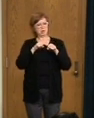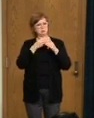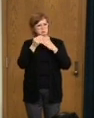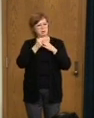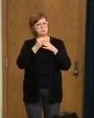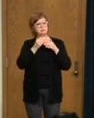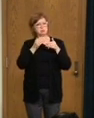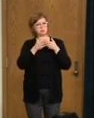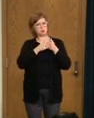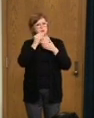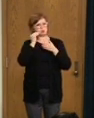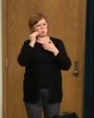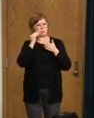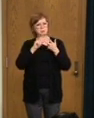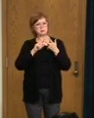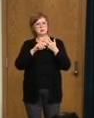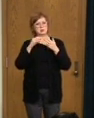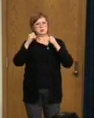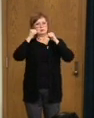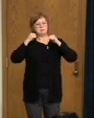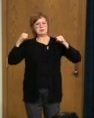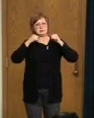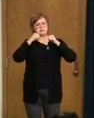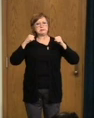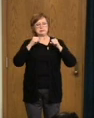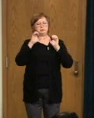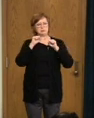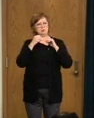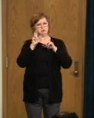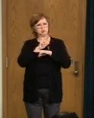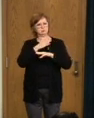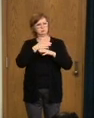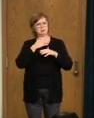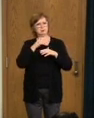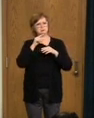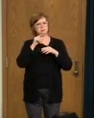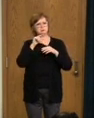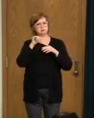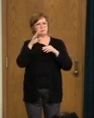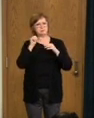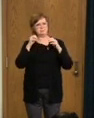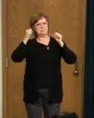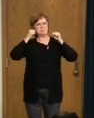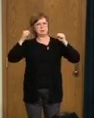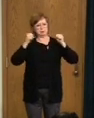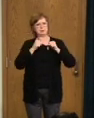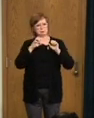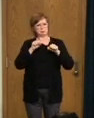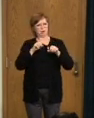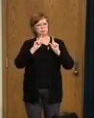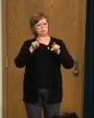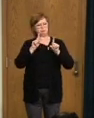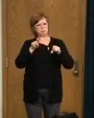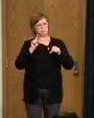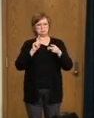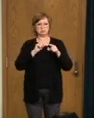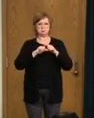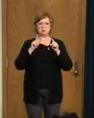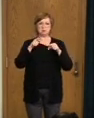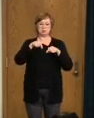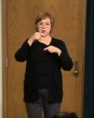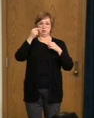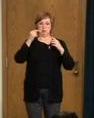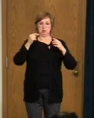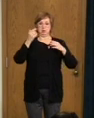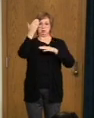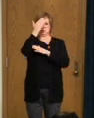in place. And then over the holidays, I think, as the Premier mentioned, we really have to be very cautious